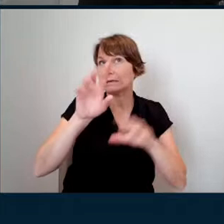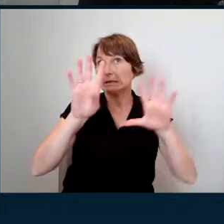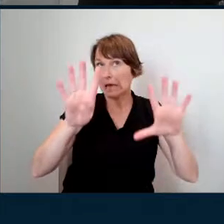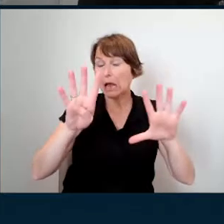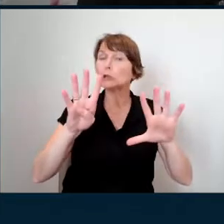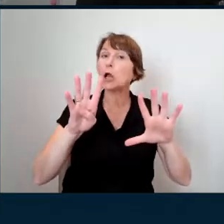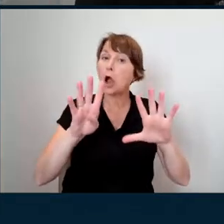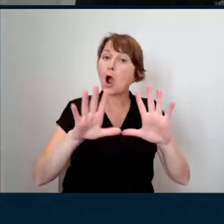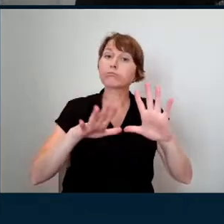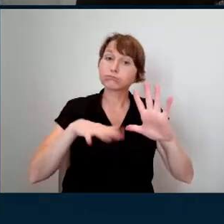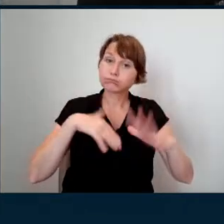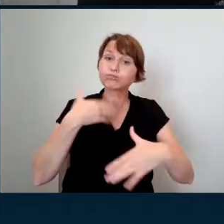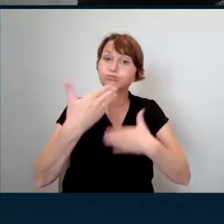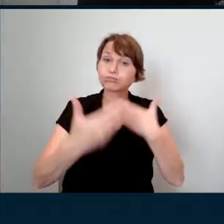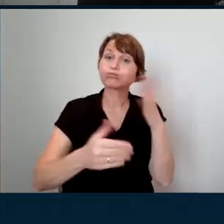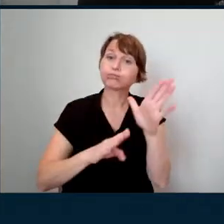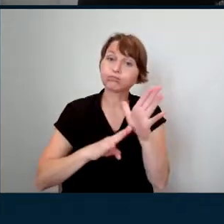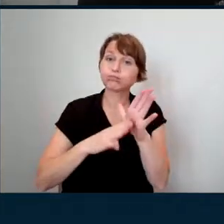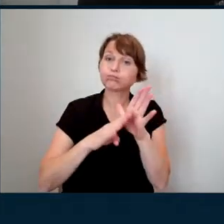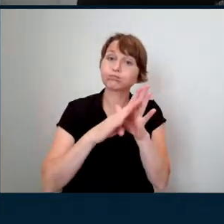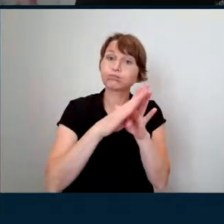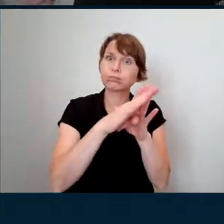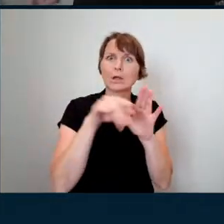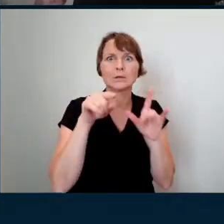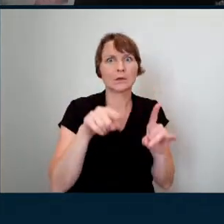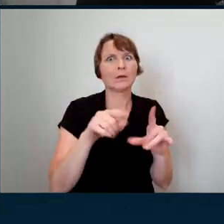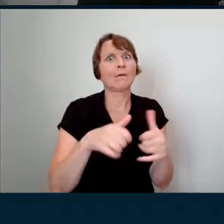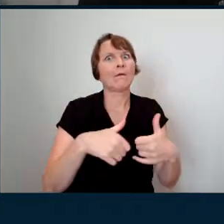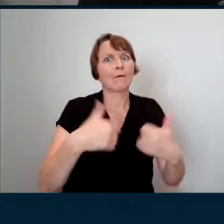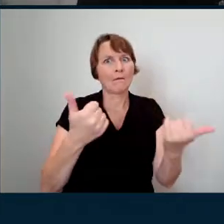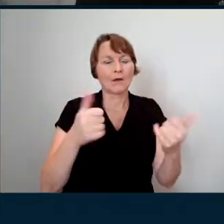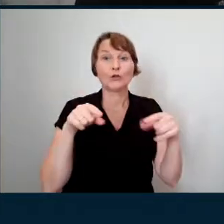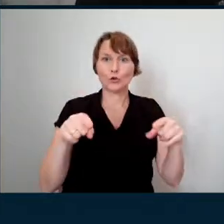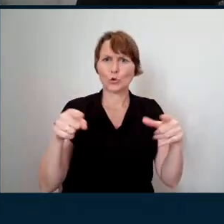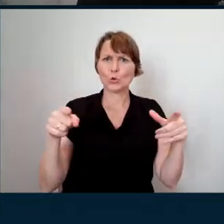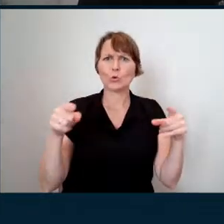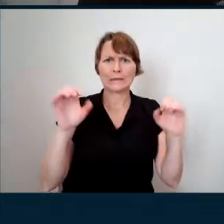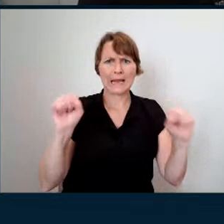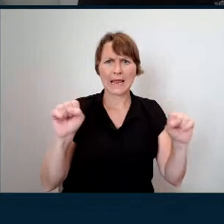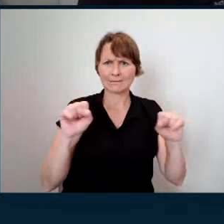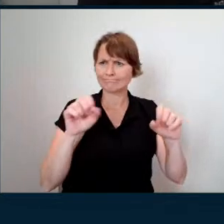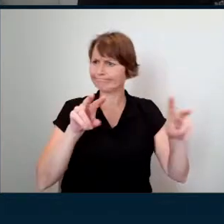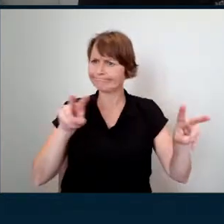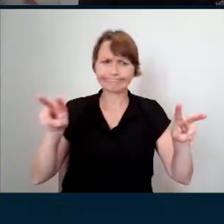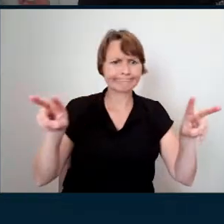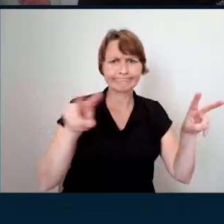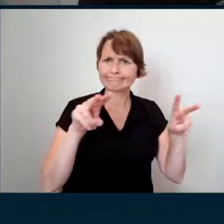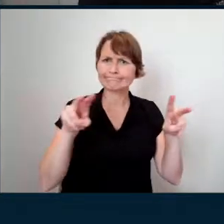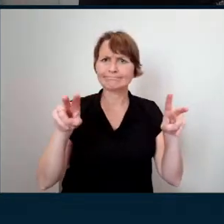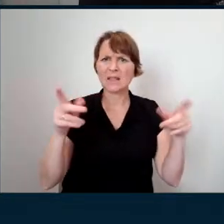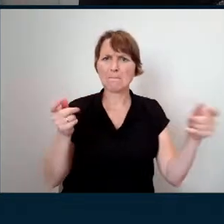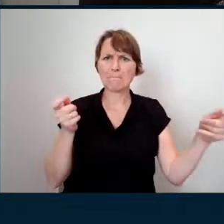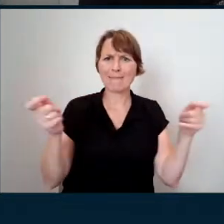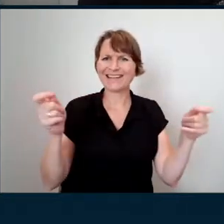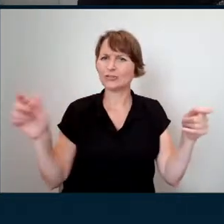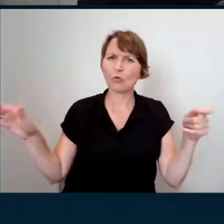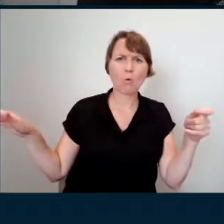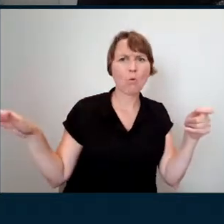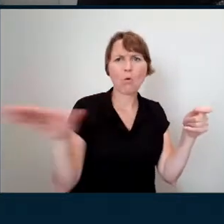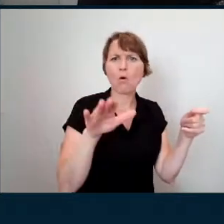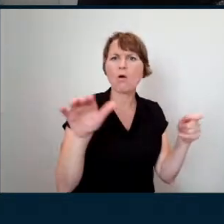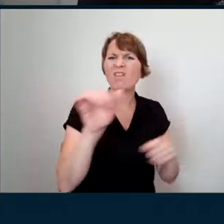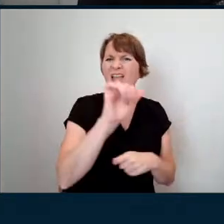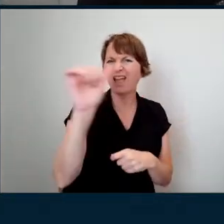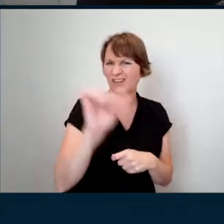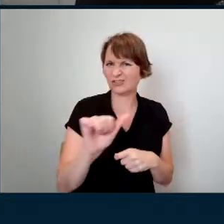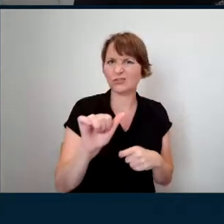And this can really up your Azure management game, because you can get access to all your Azure resources. You can get a pretty